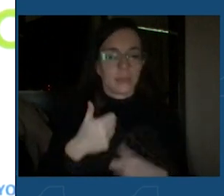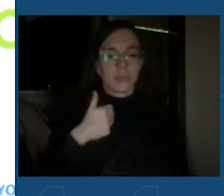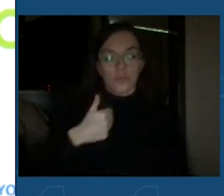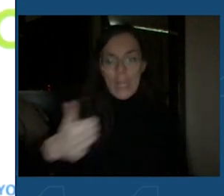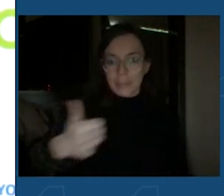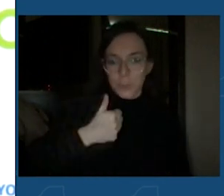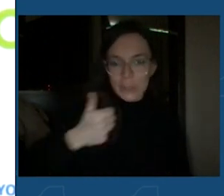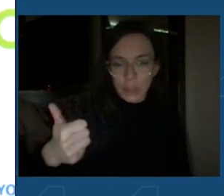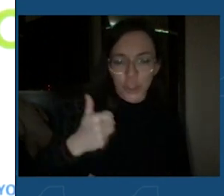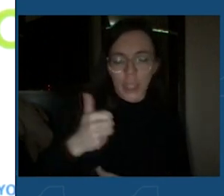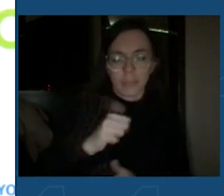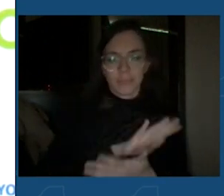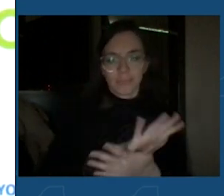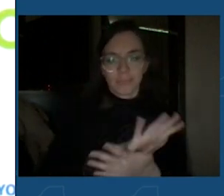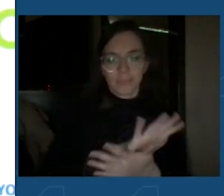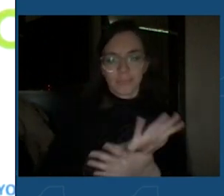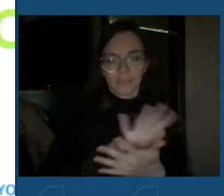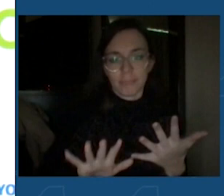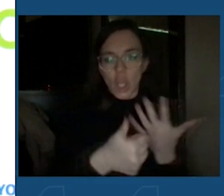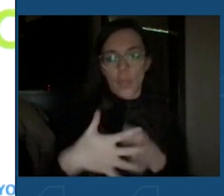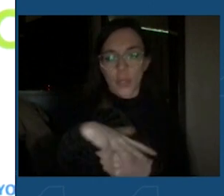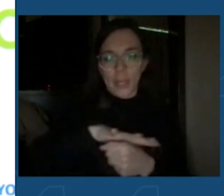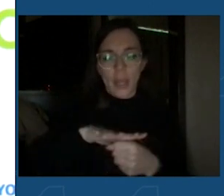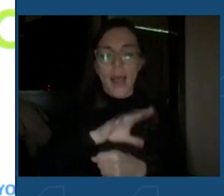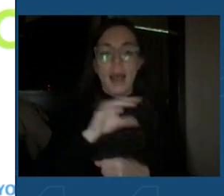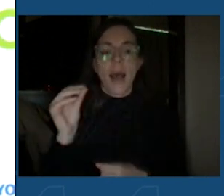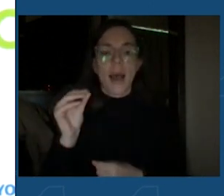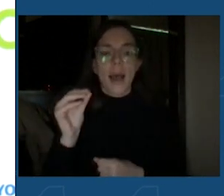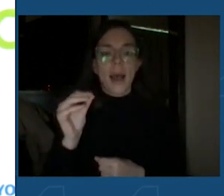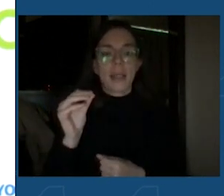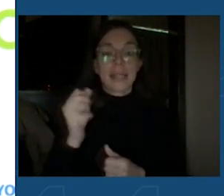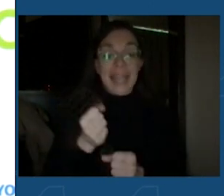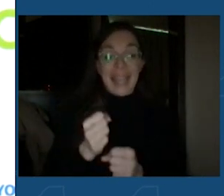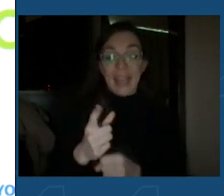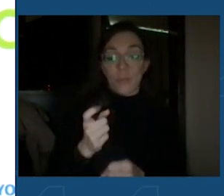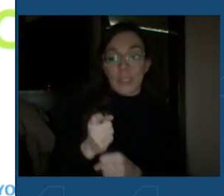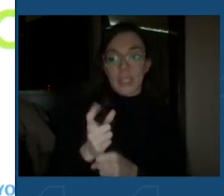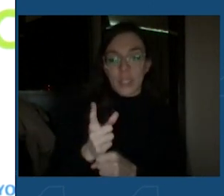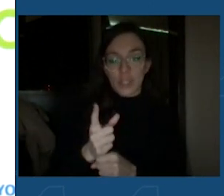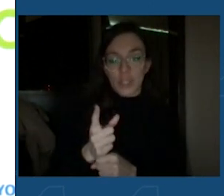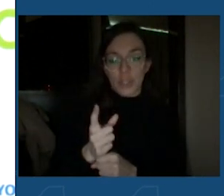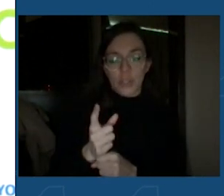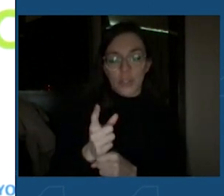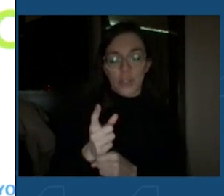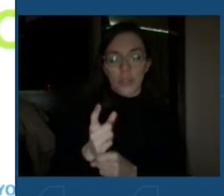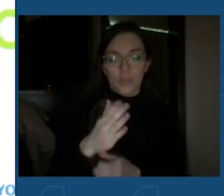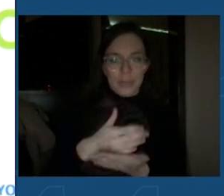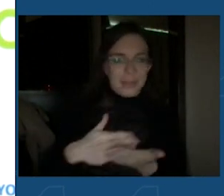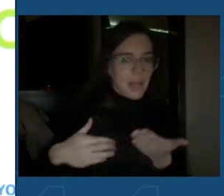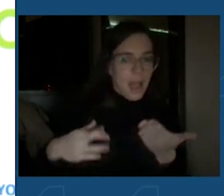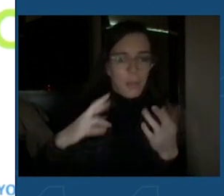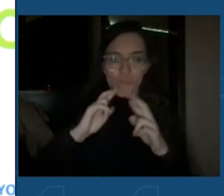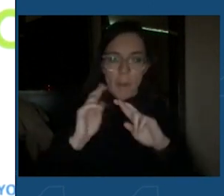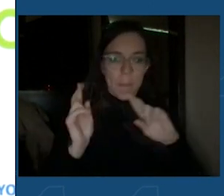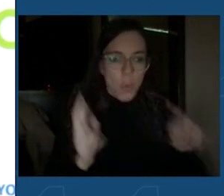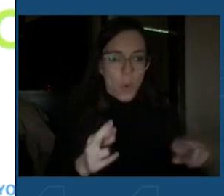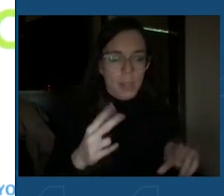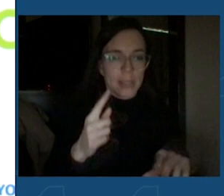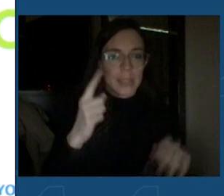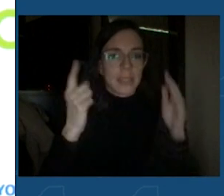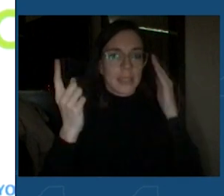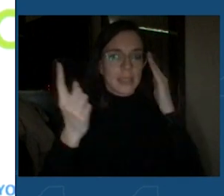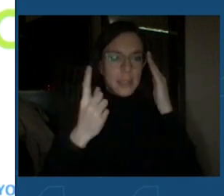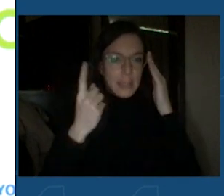other areas. And every year there's some report where somebody's wringing their hands against